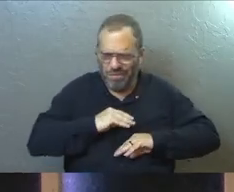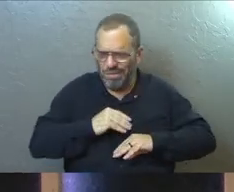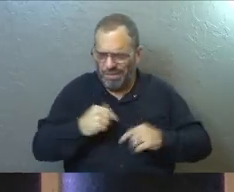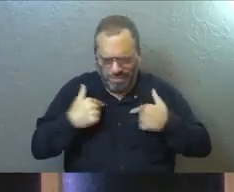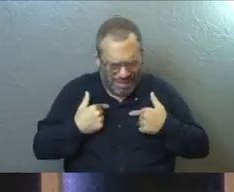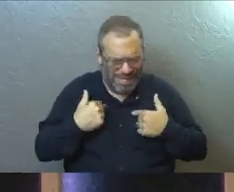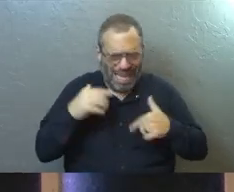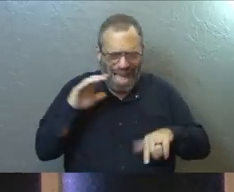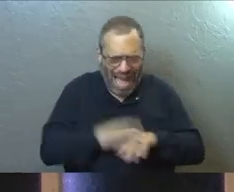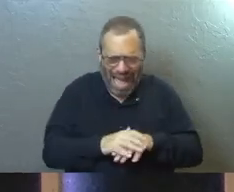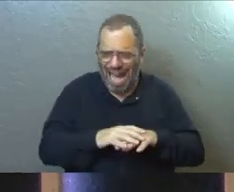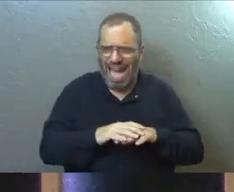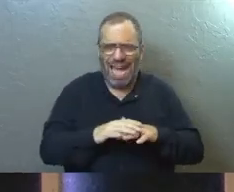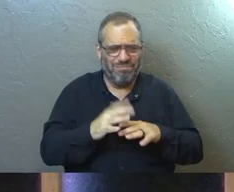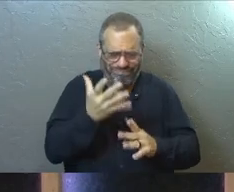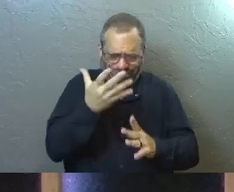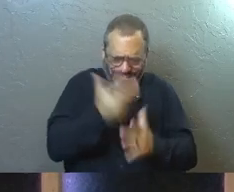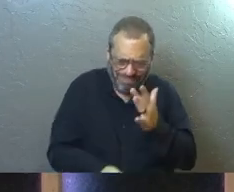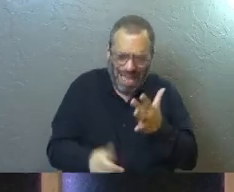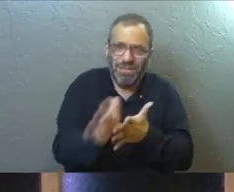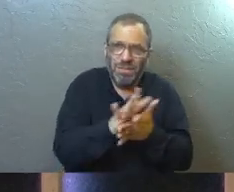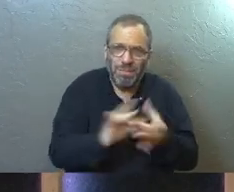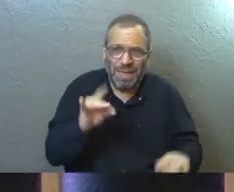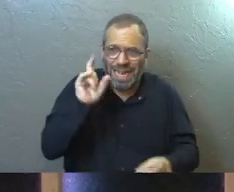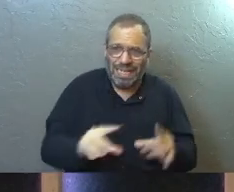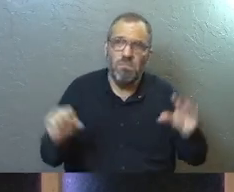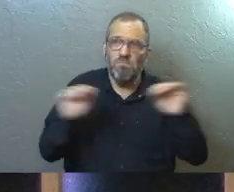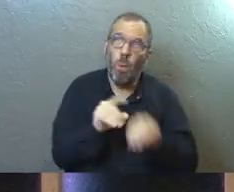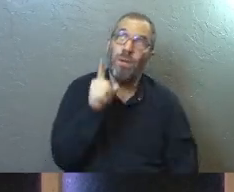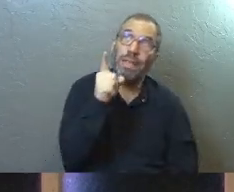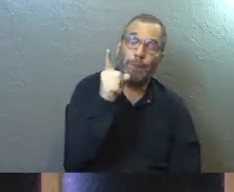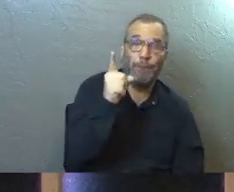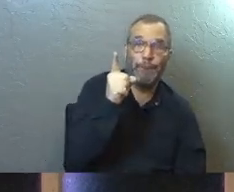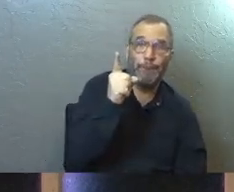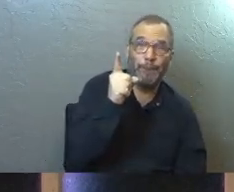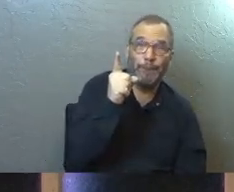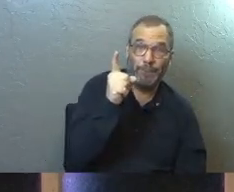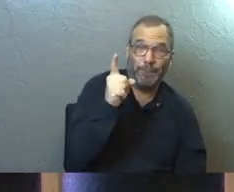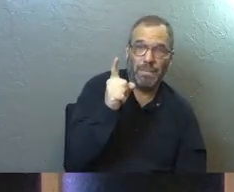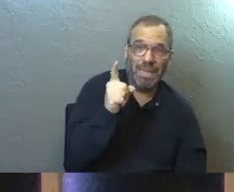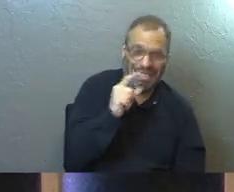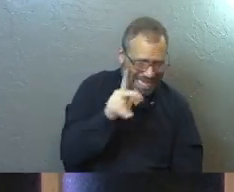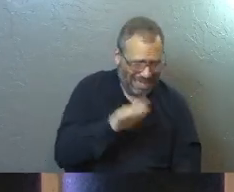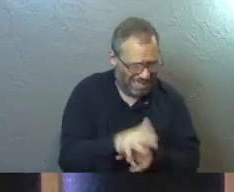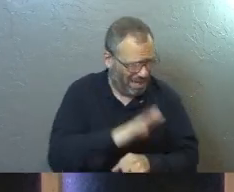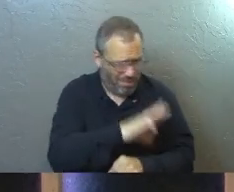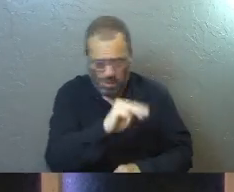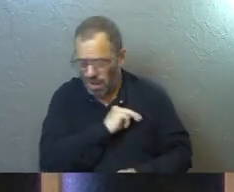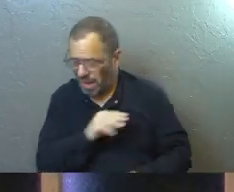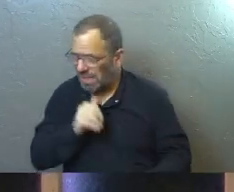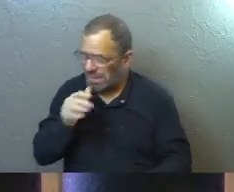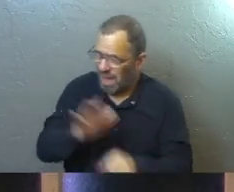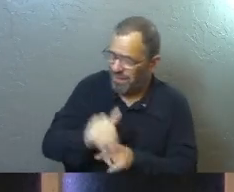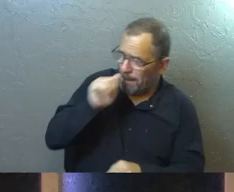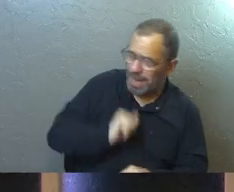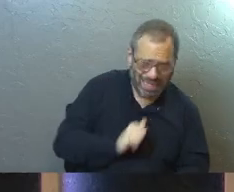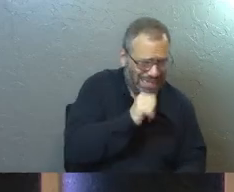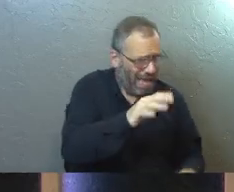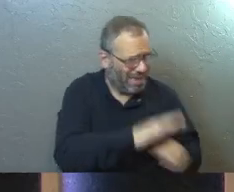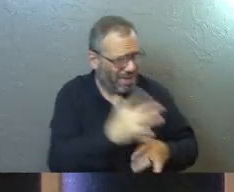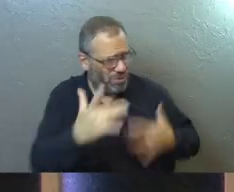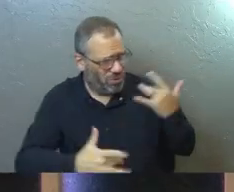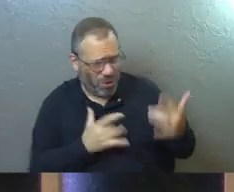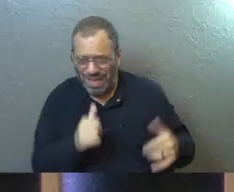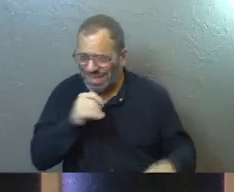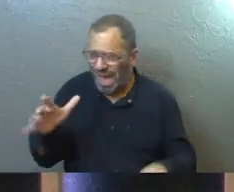table. I'm poor in spirit and I need more of him. Amen. I don't have enough morality. I don't have enough patience. I don't have enough